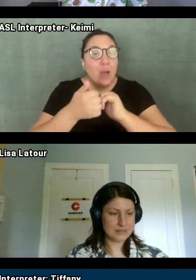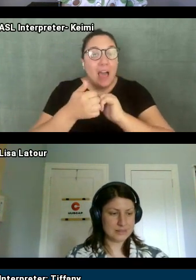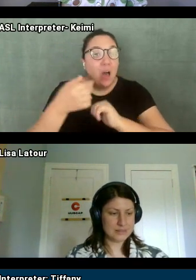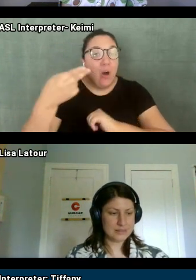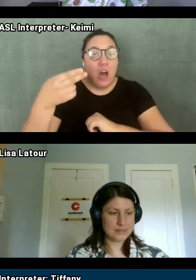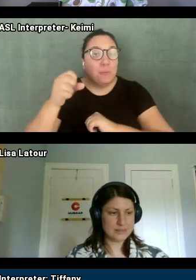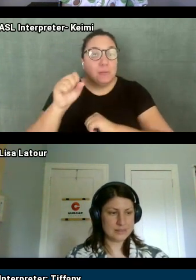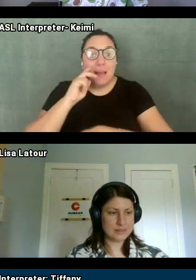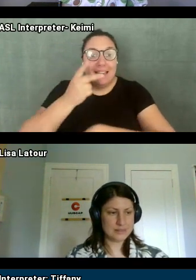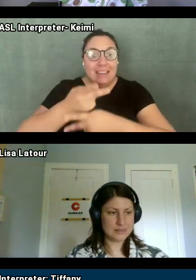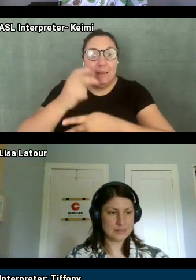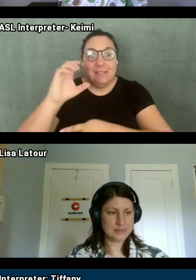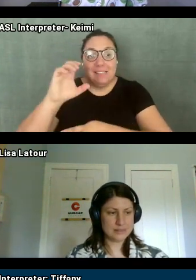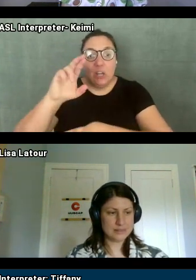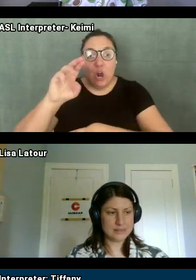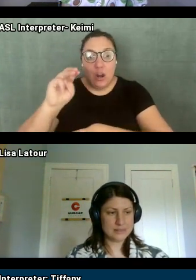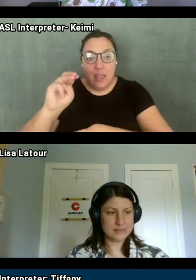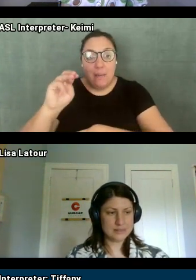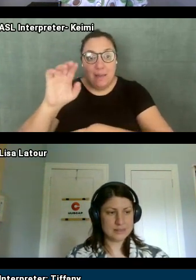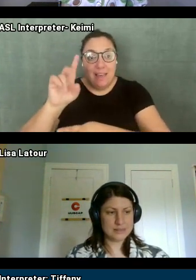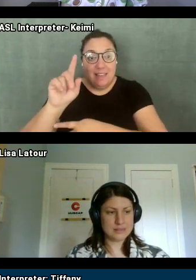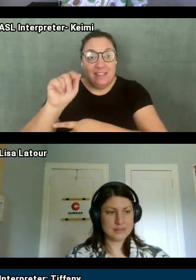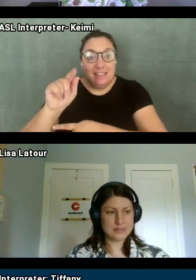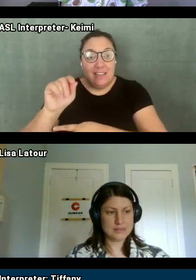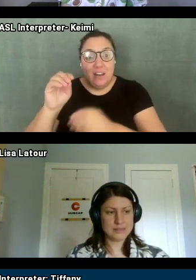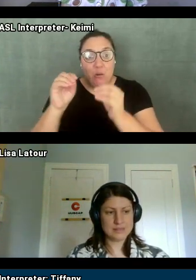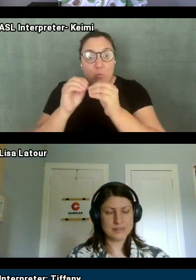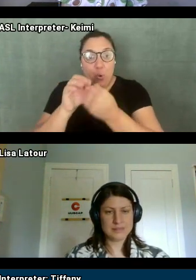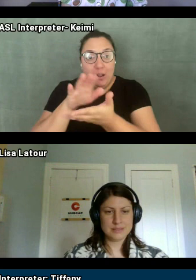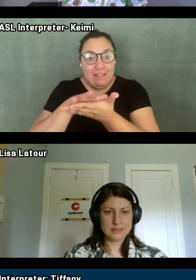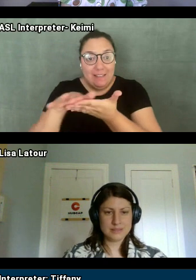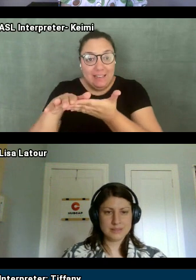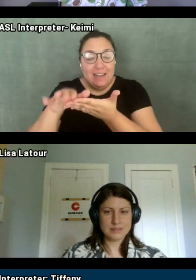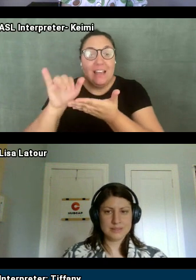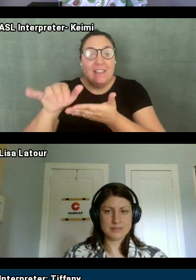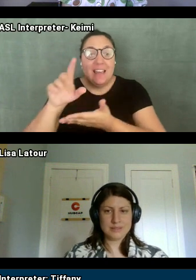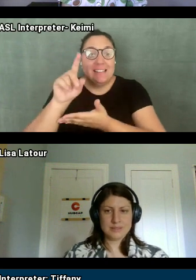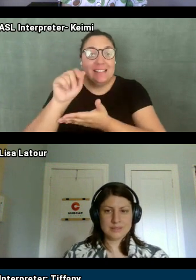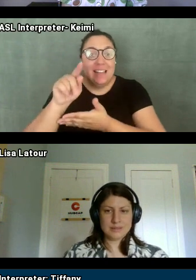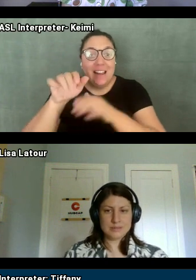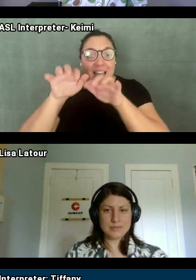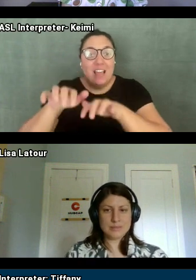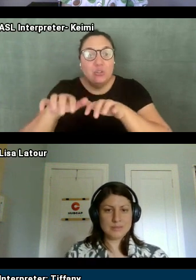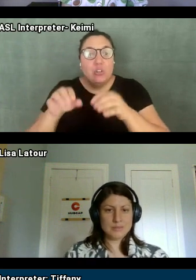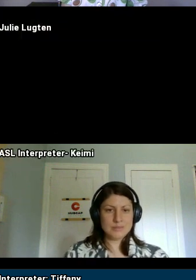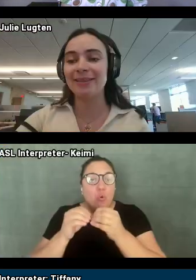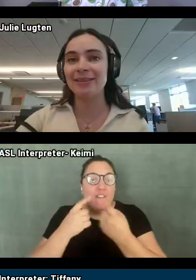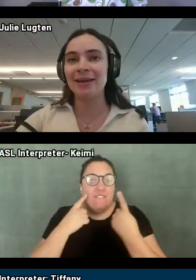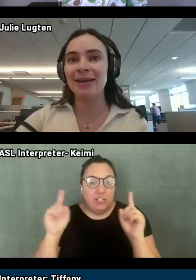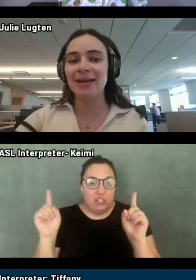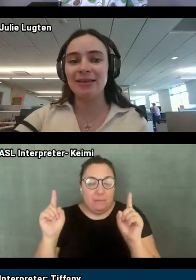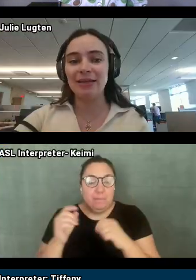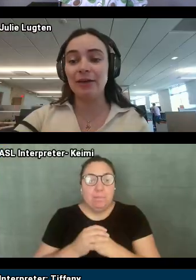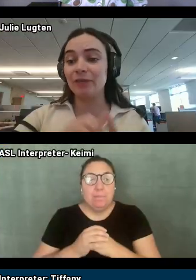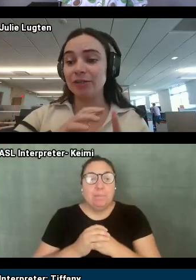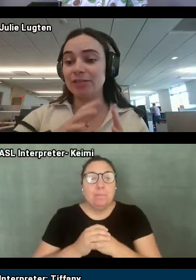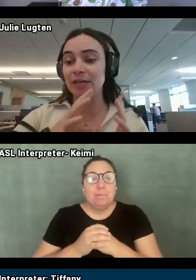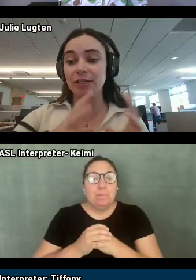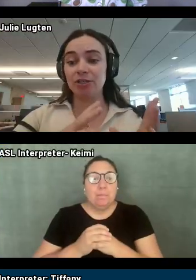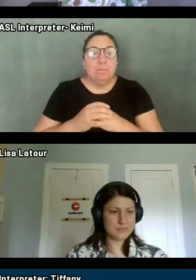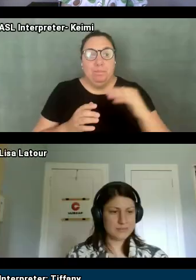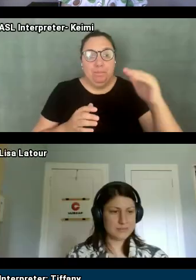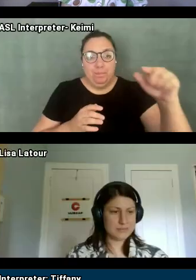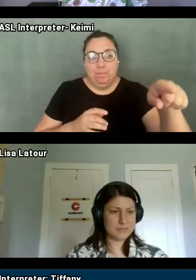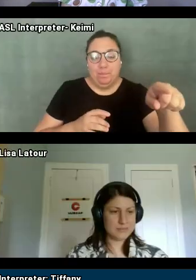your CRM data more clean and make that data entry more efficient. Starting with the